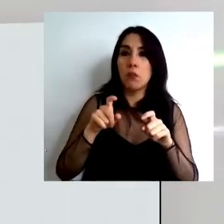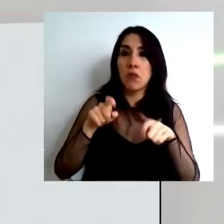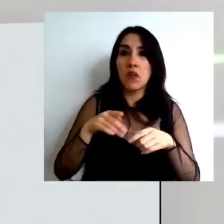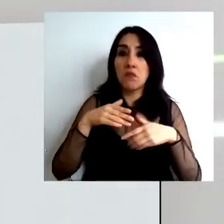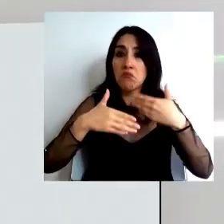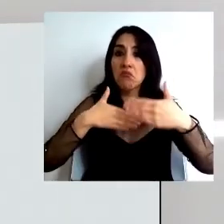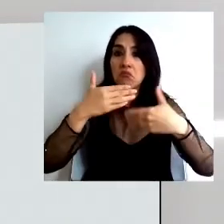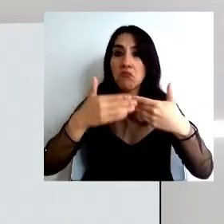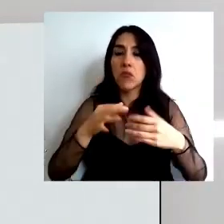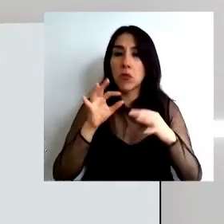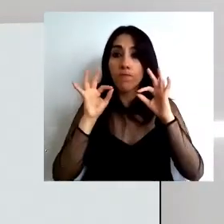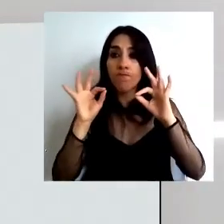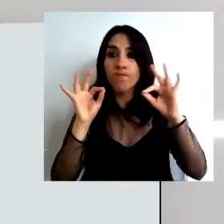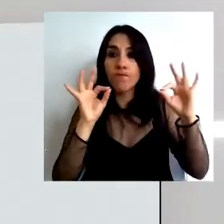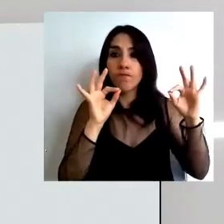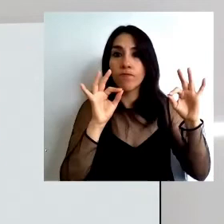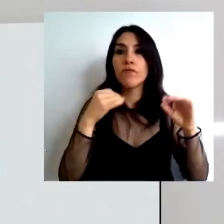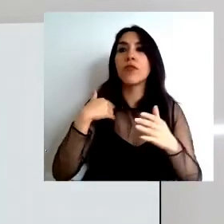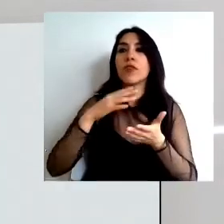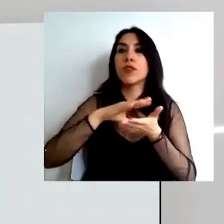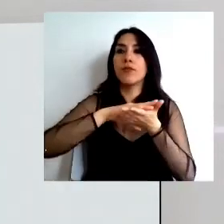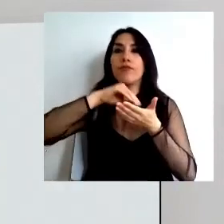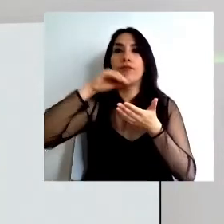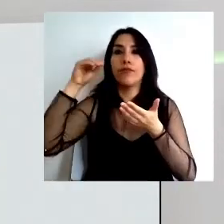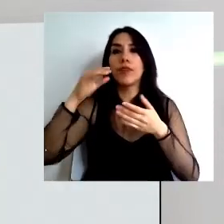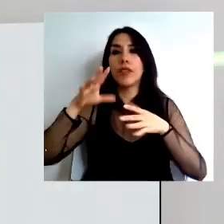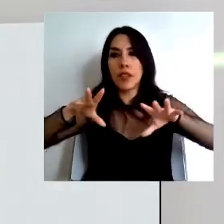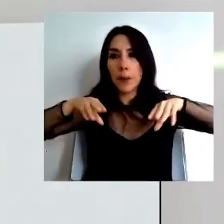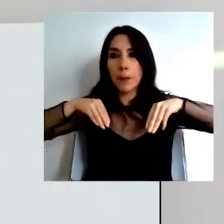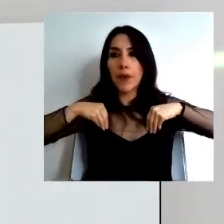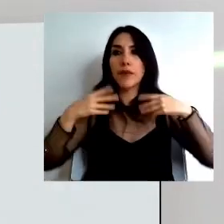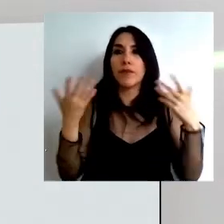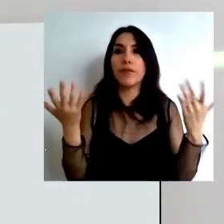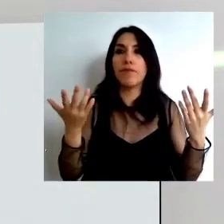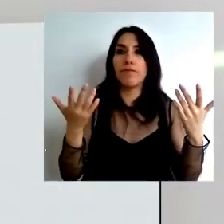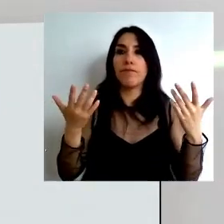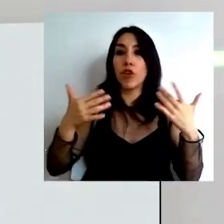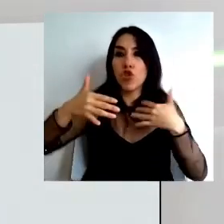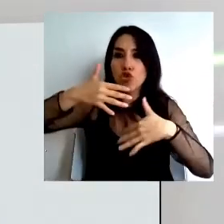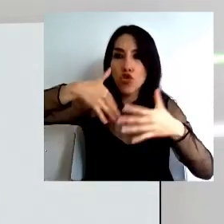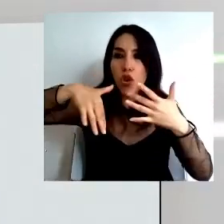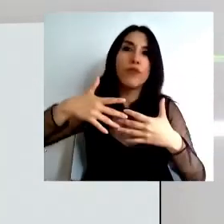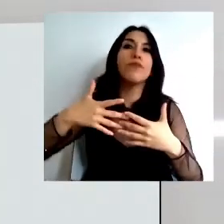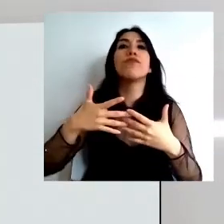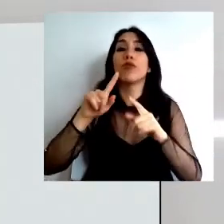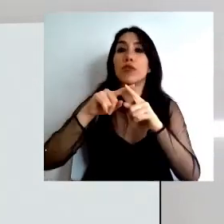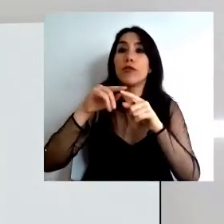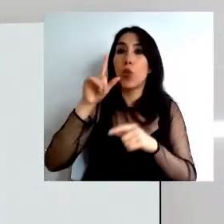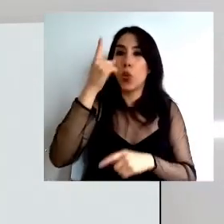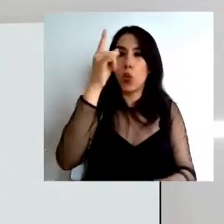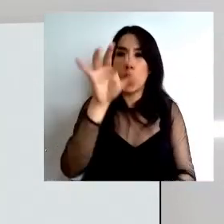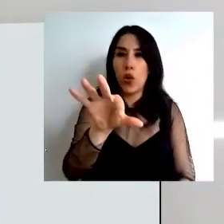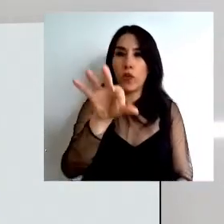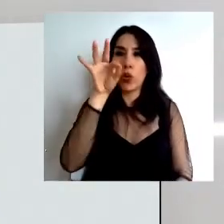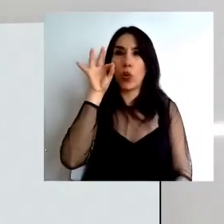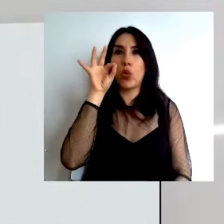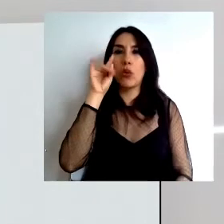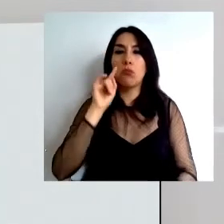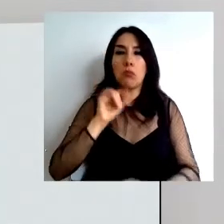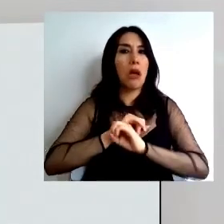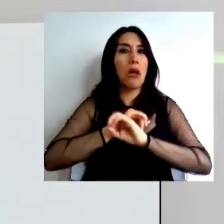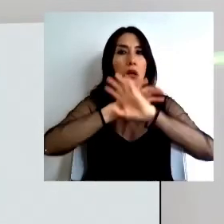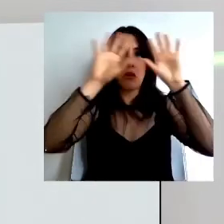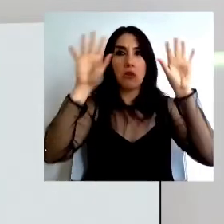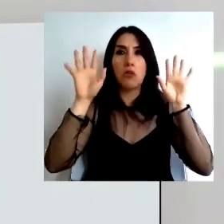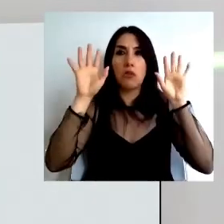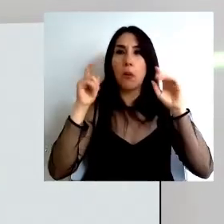we identified very clearly what are the key points of our method and then told our partners, okay,